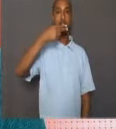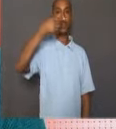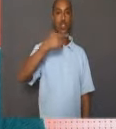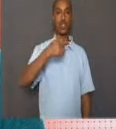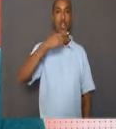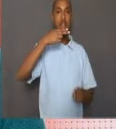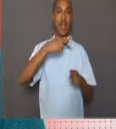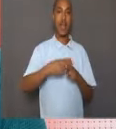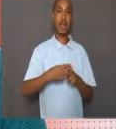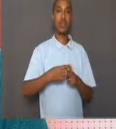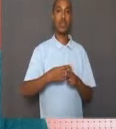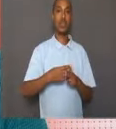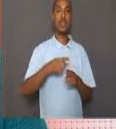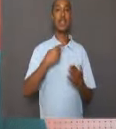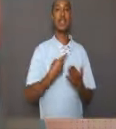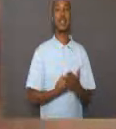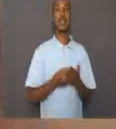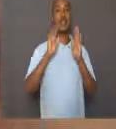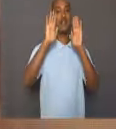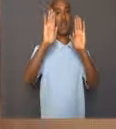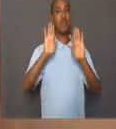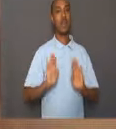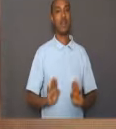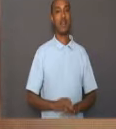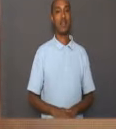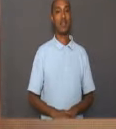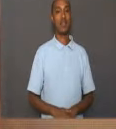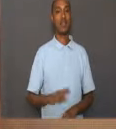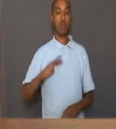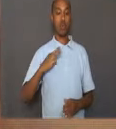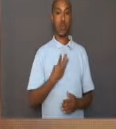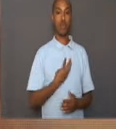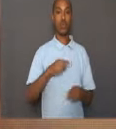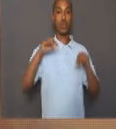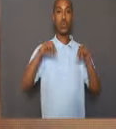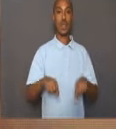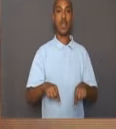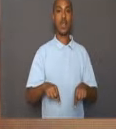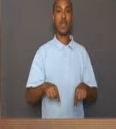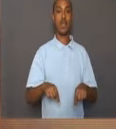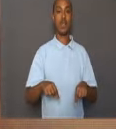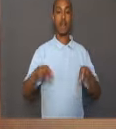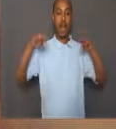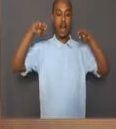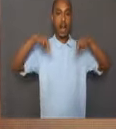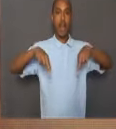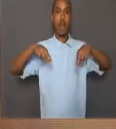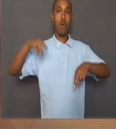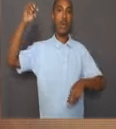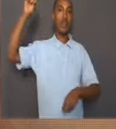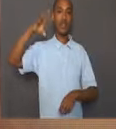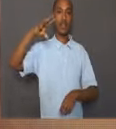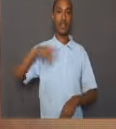name to this phenomena. We know it today as radioactivity.